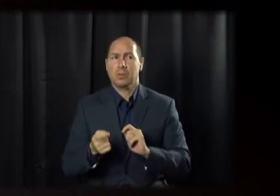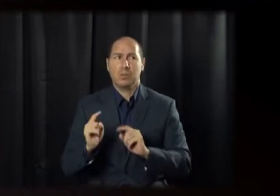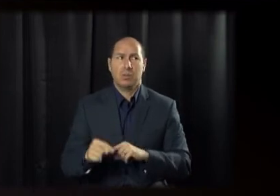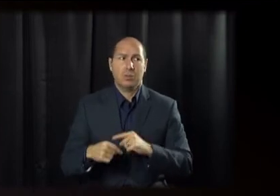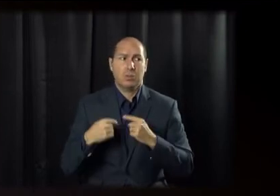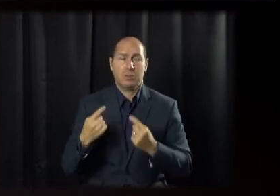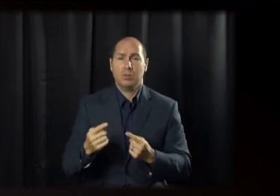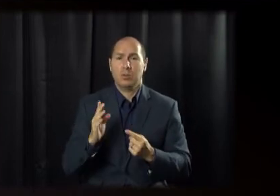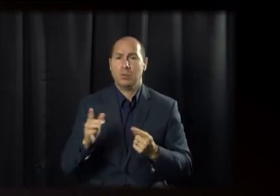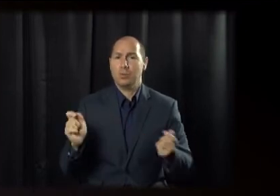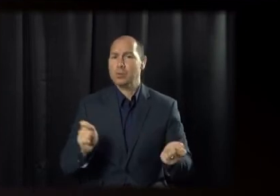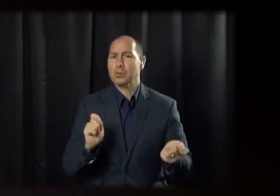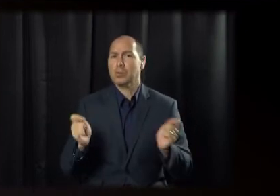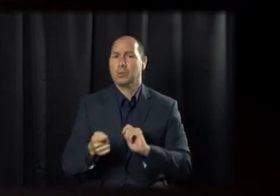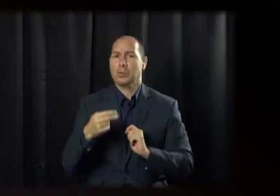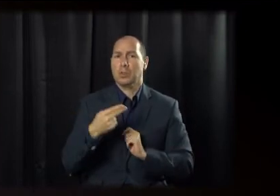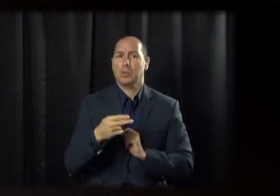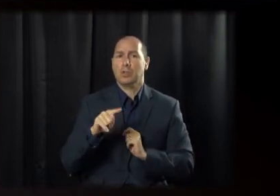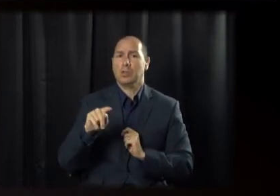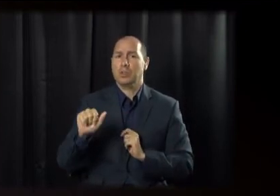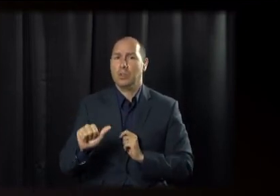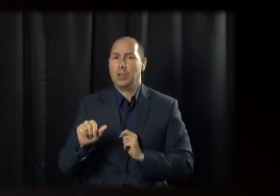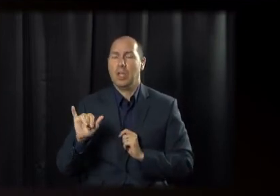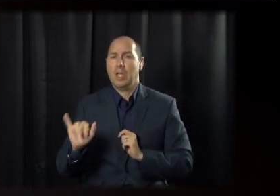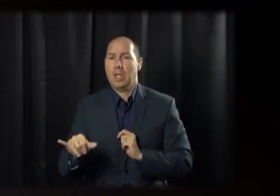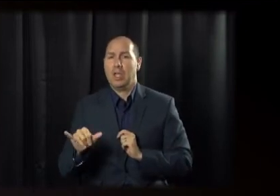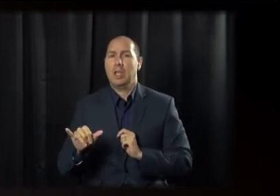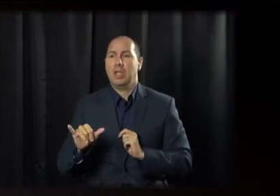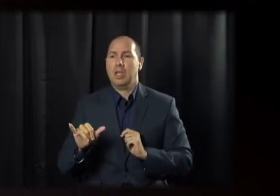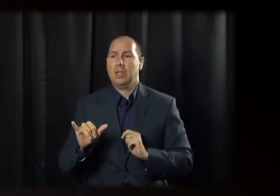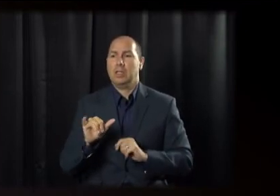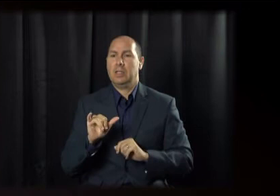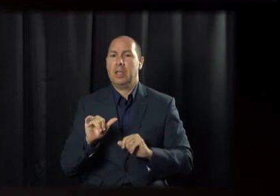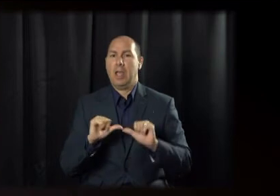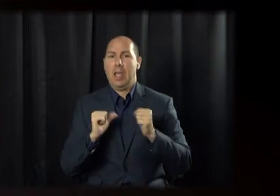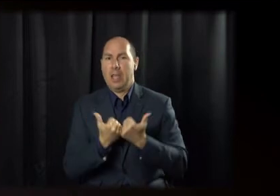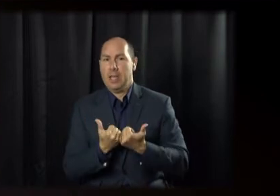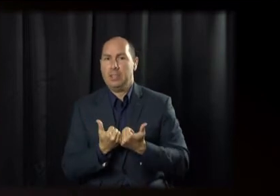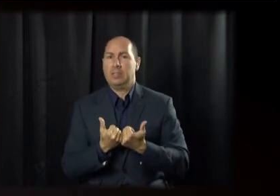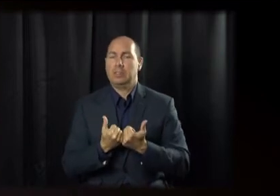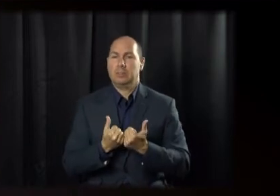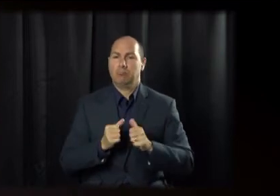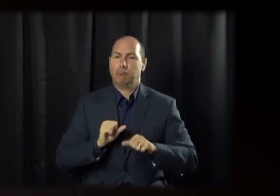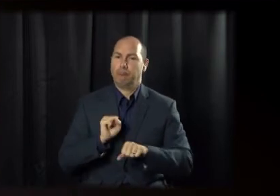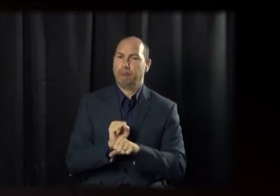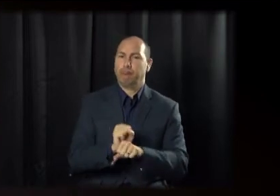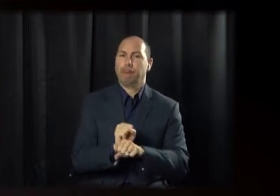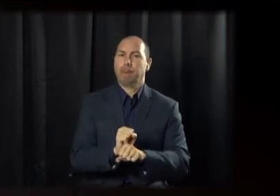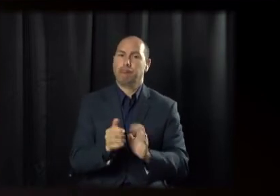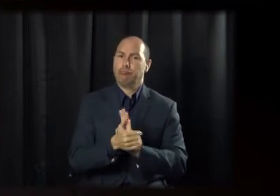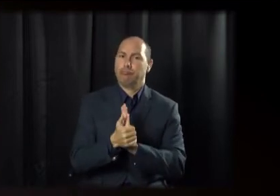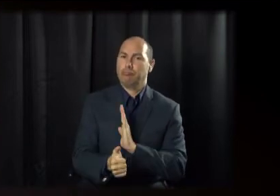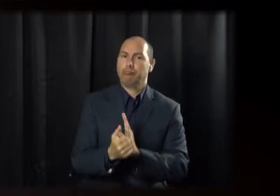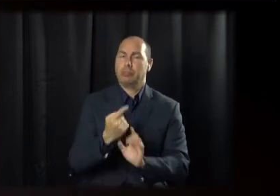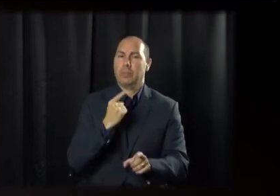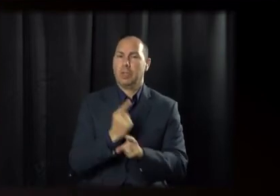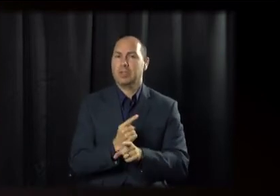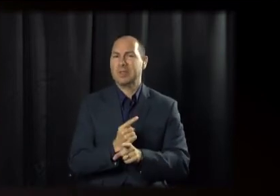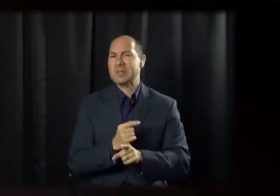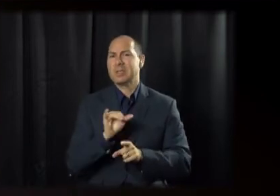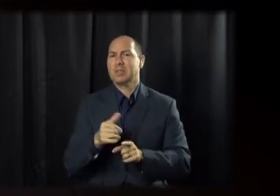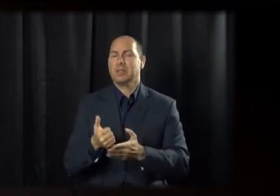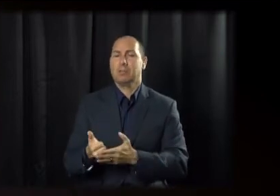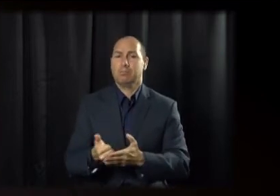will transform HTA into a well-performing entity capable of consistently and cost-effectively deploying investments in